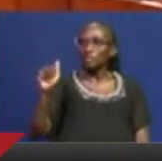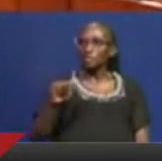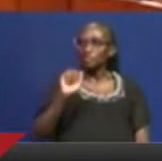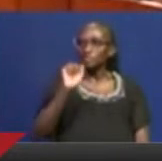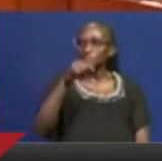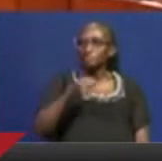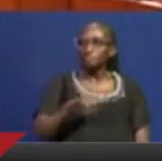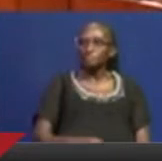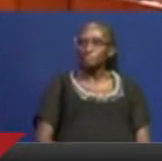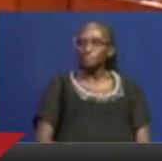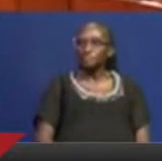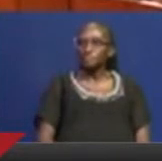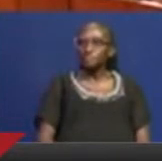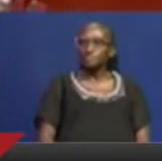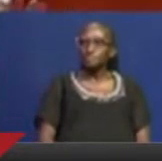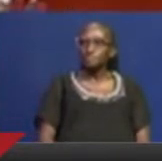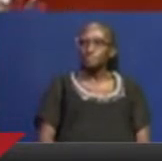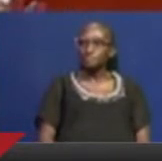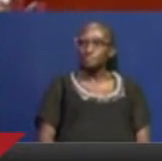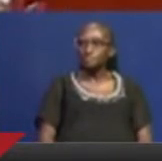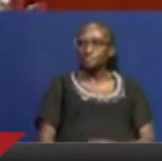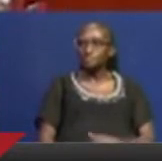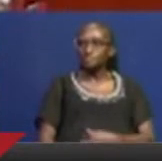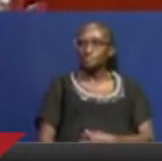Yes, Popule, yes.